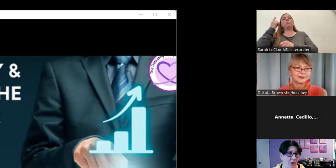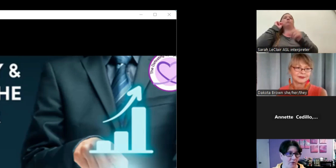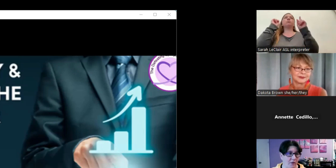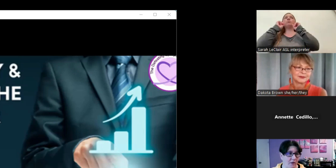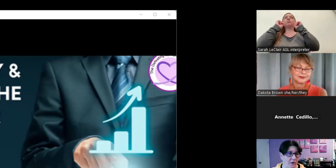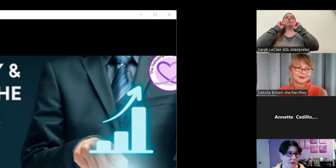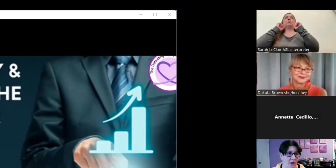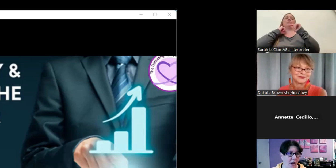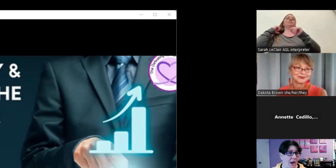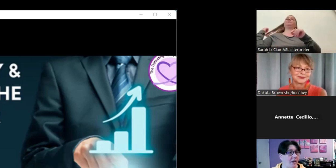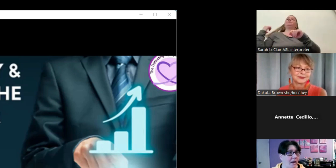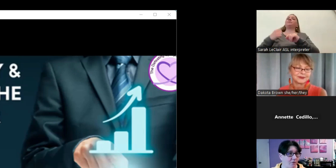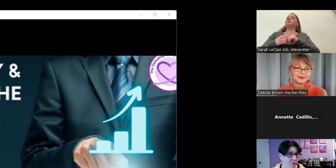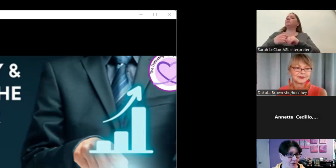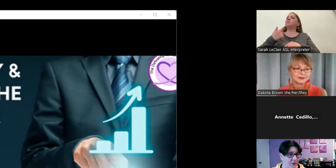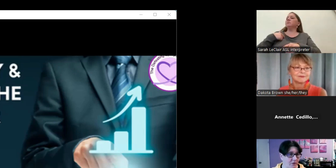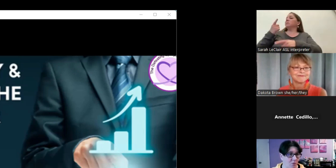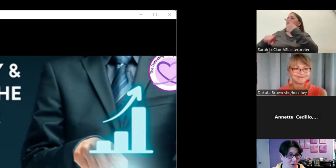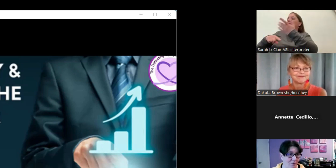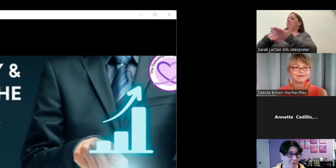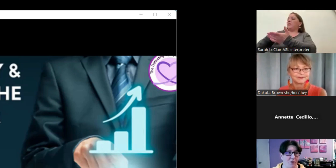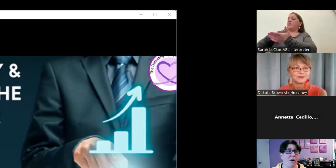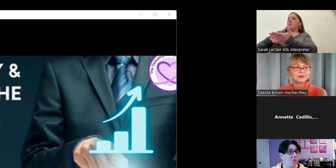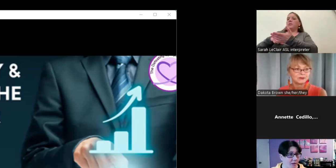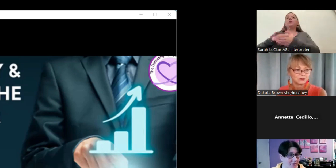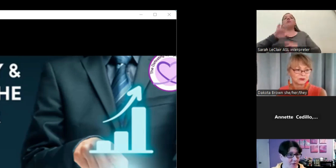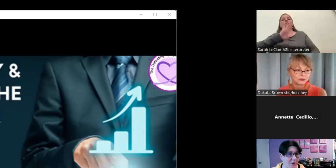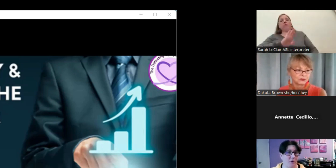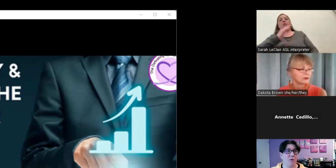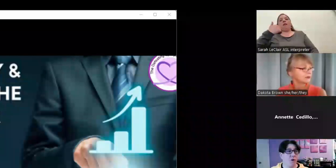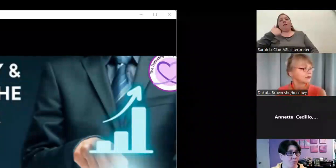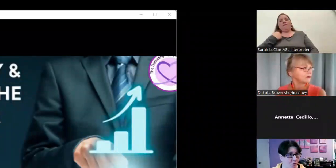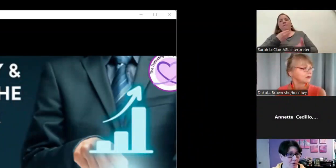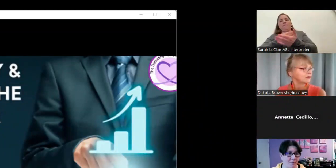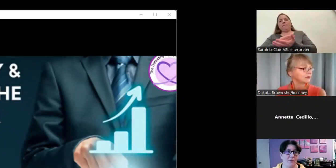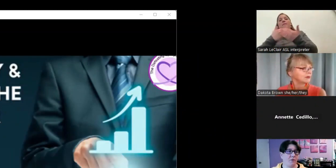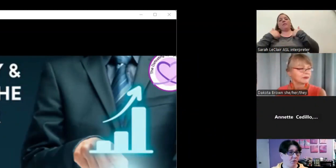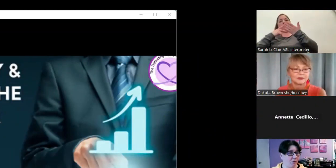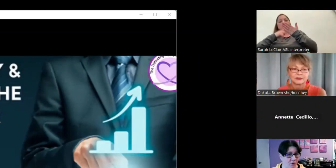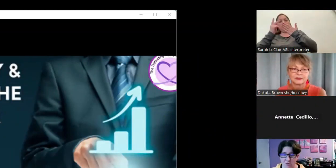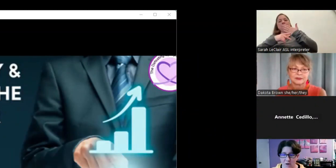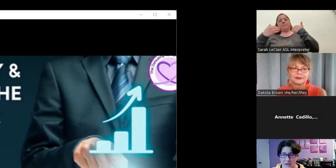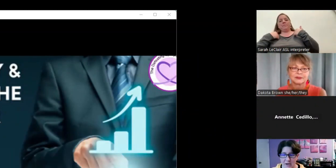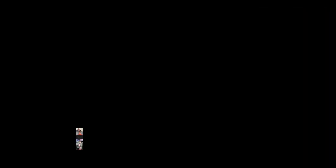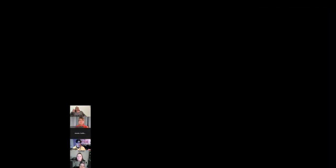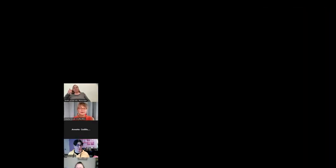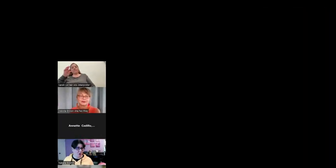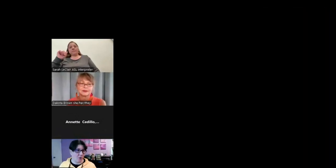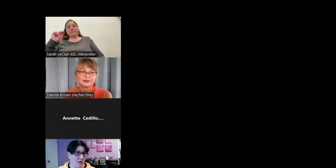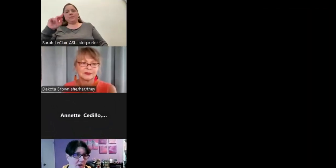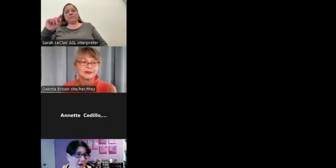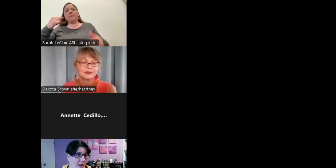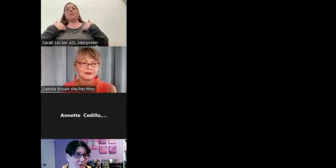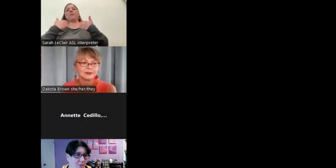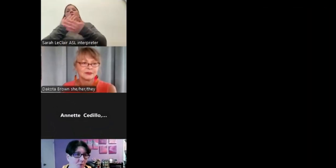is, well, I can't afford this. Well, there are grants out there. There are programs out there. There's free training out there.